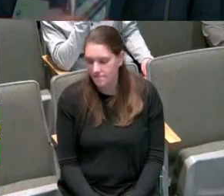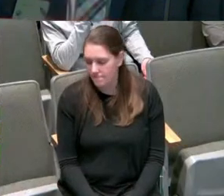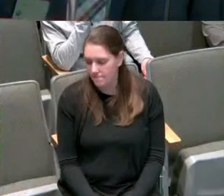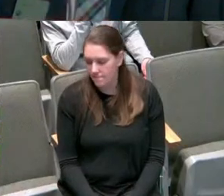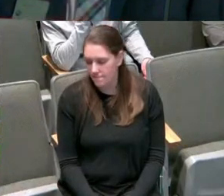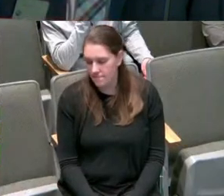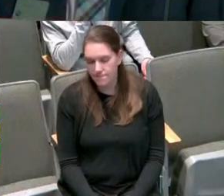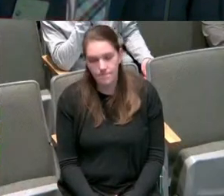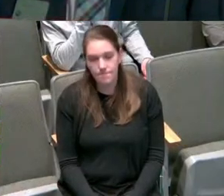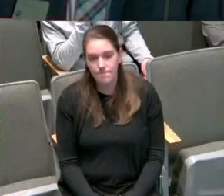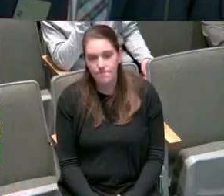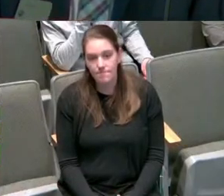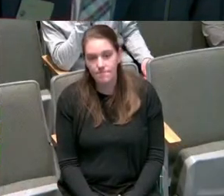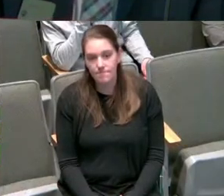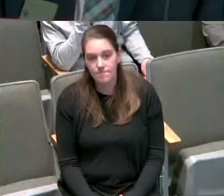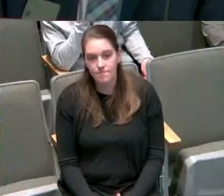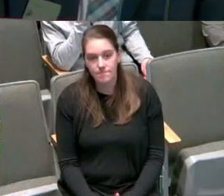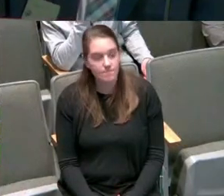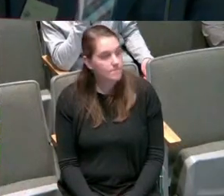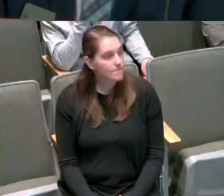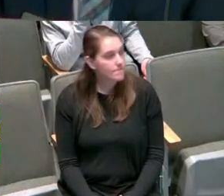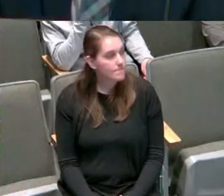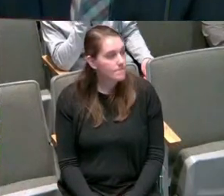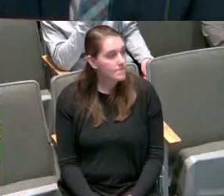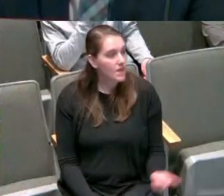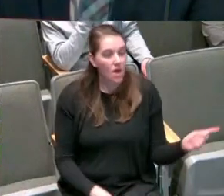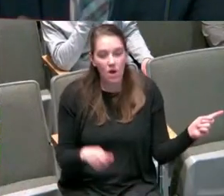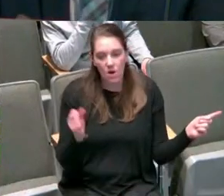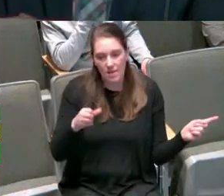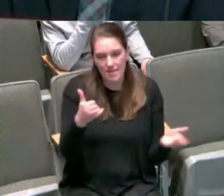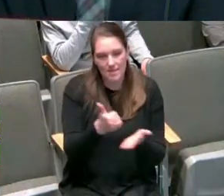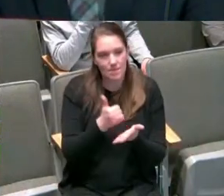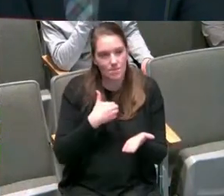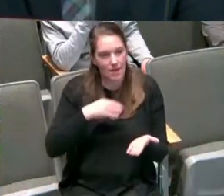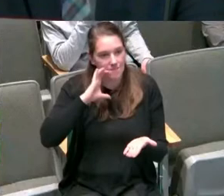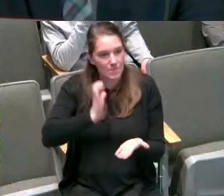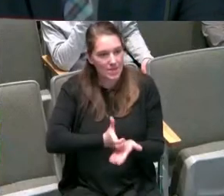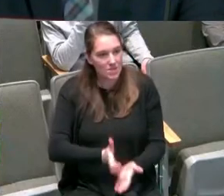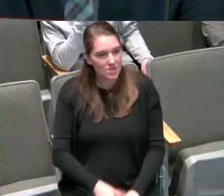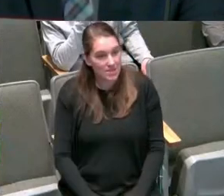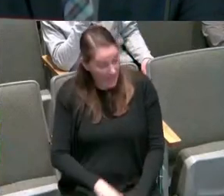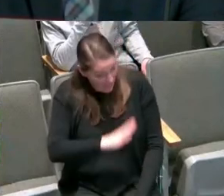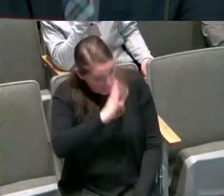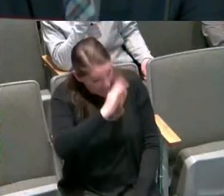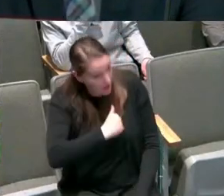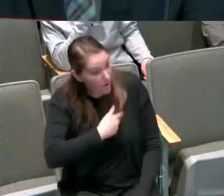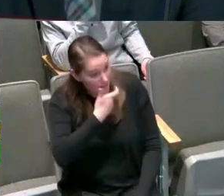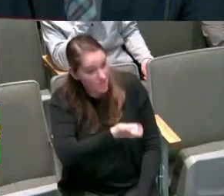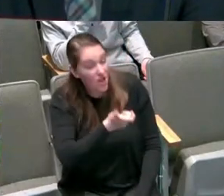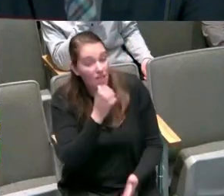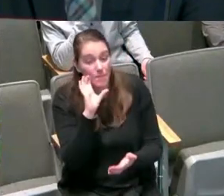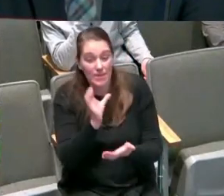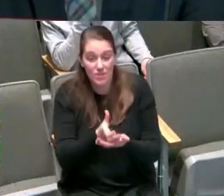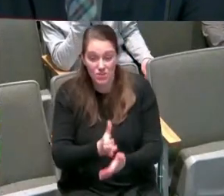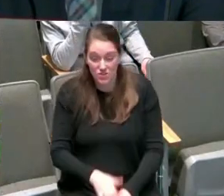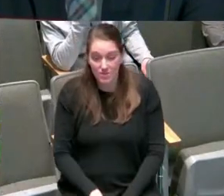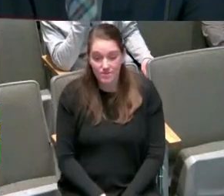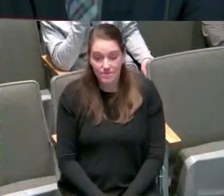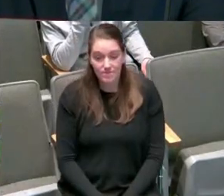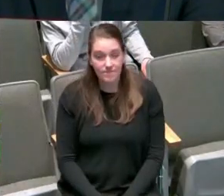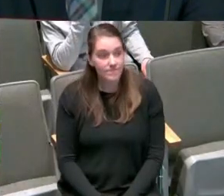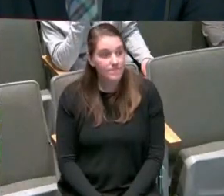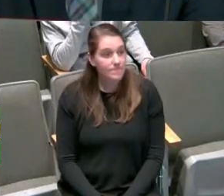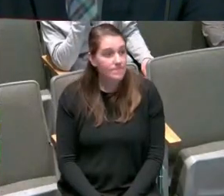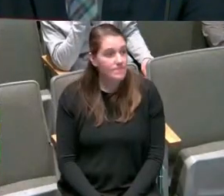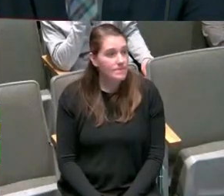um yeah it's helpful because we got pictured I I know I looked at them right so um if we could get